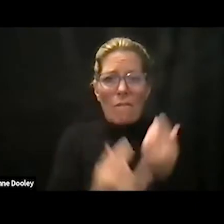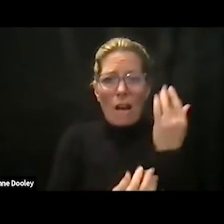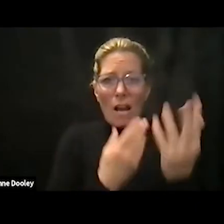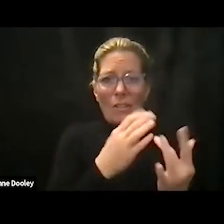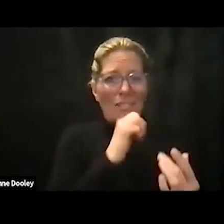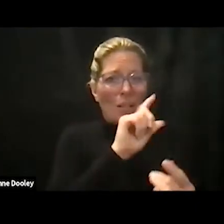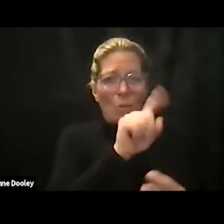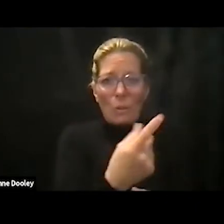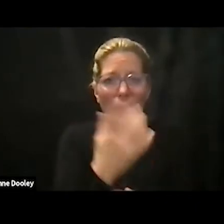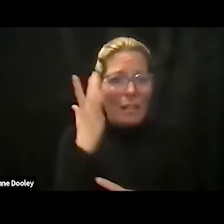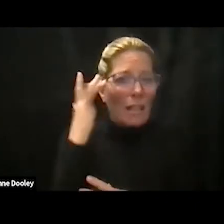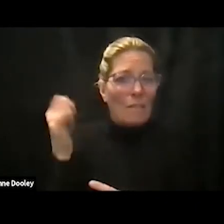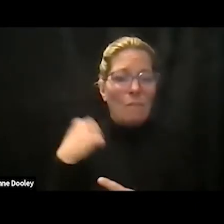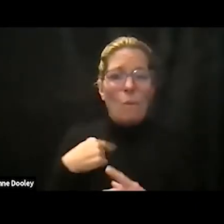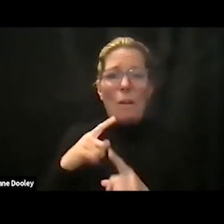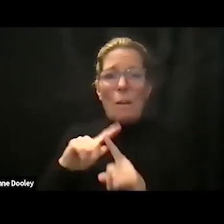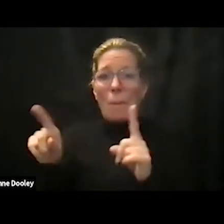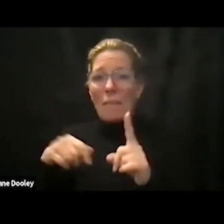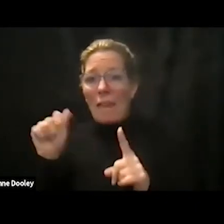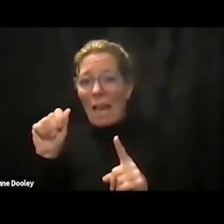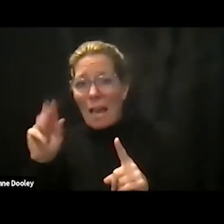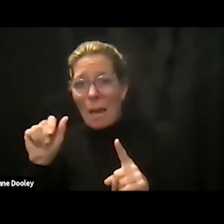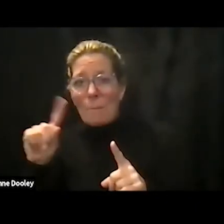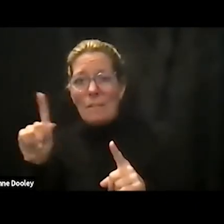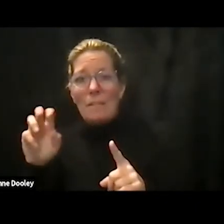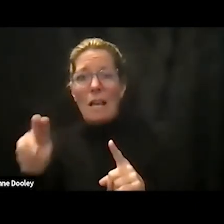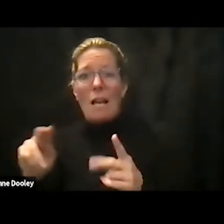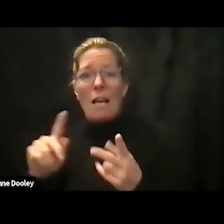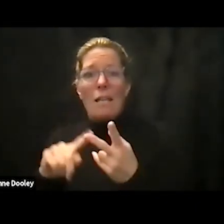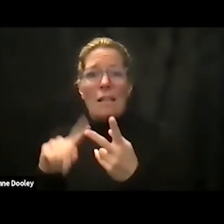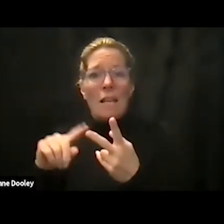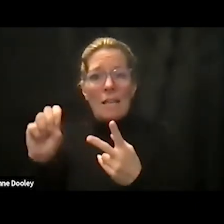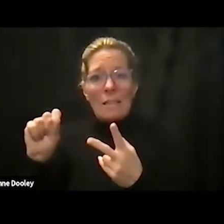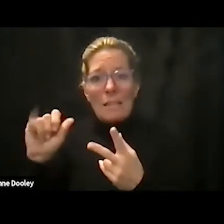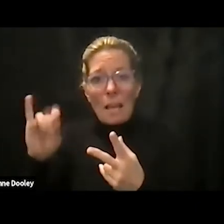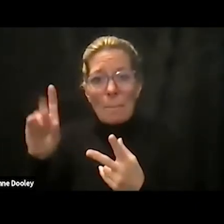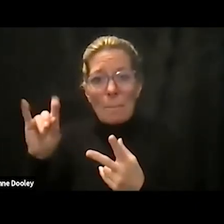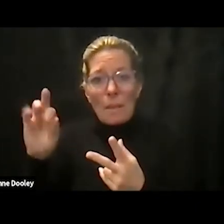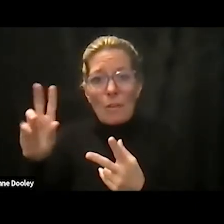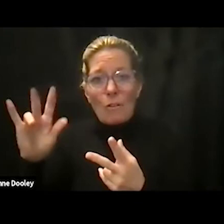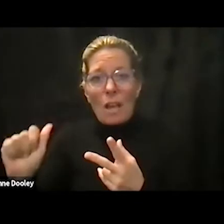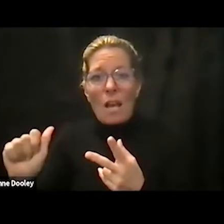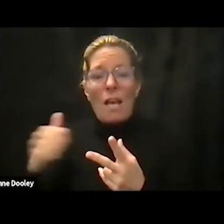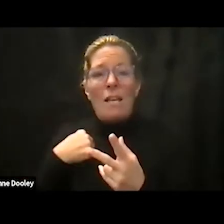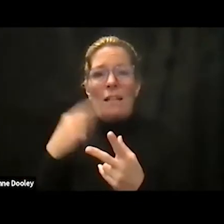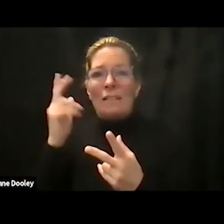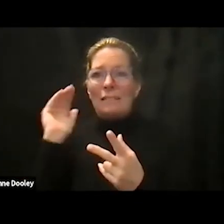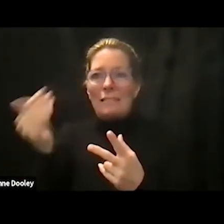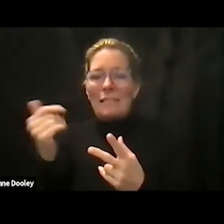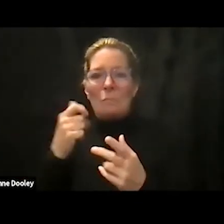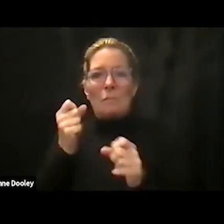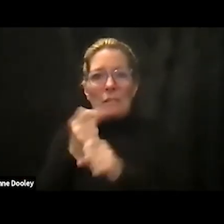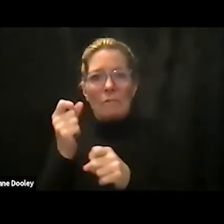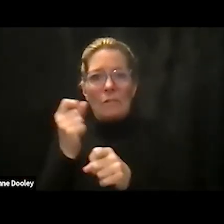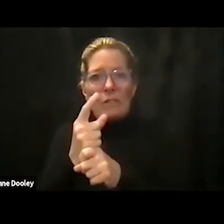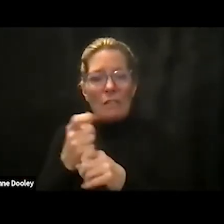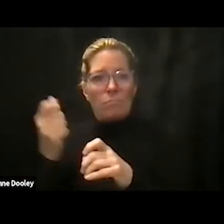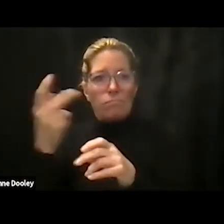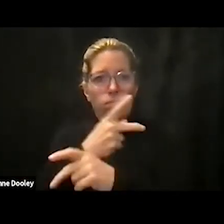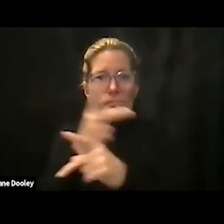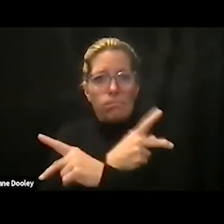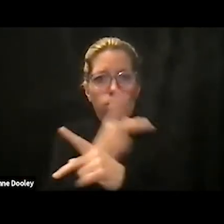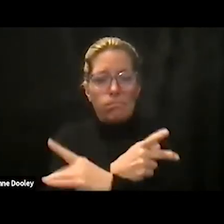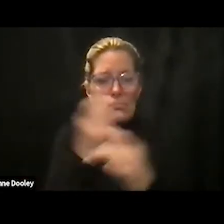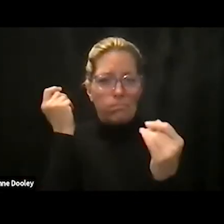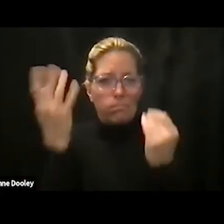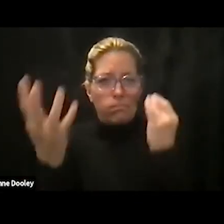right? Including the Amazon and Siberia. And, you know, this, it seems like every year it gets worse and worse, right? And